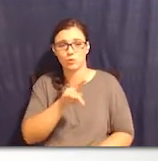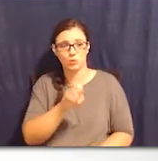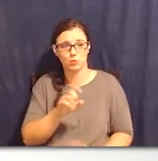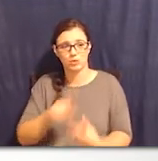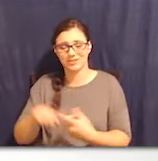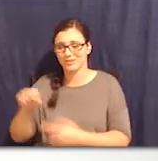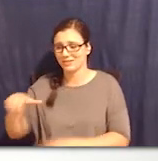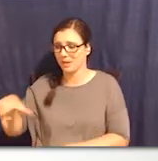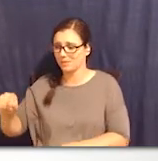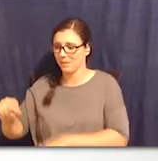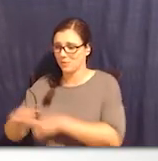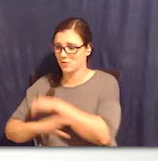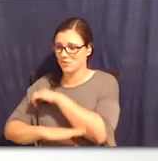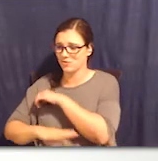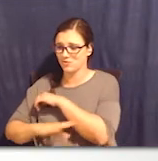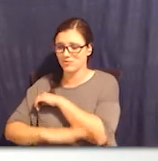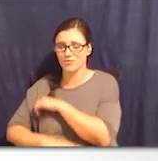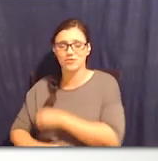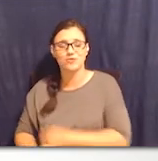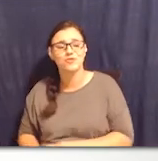mine from June till